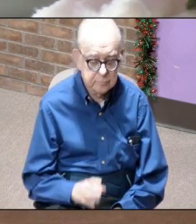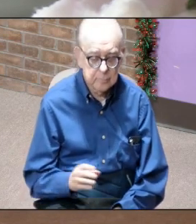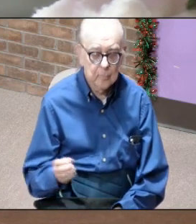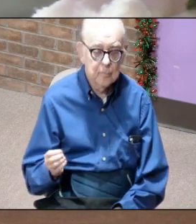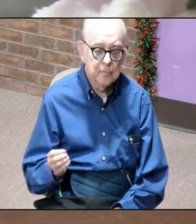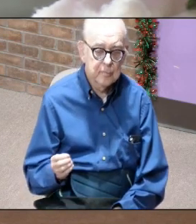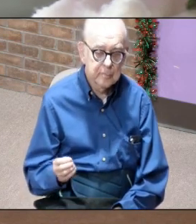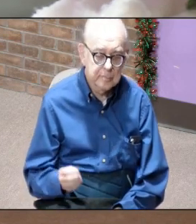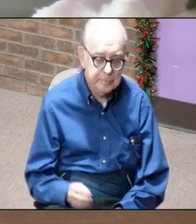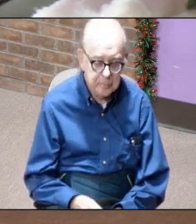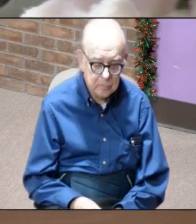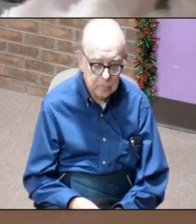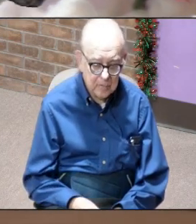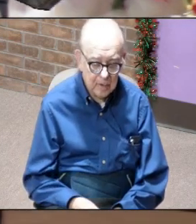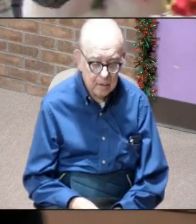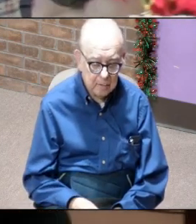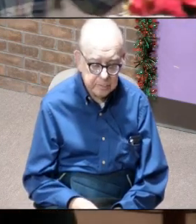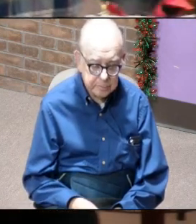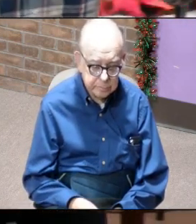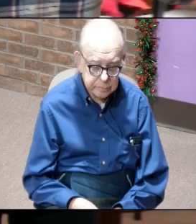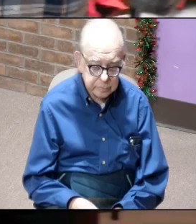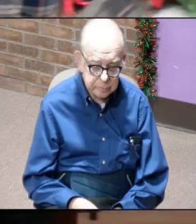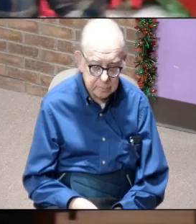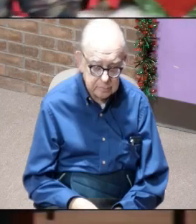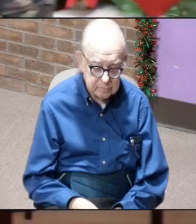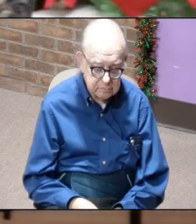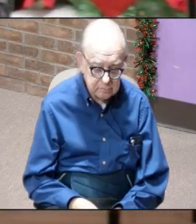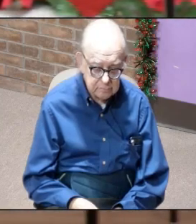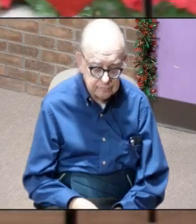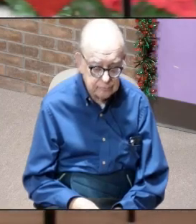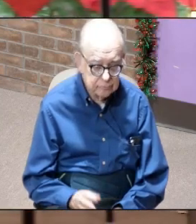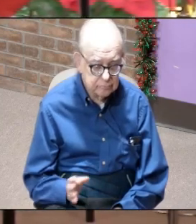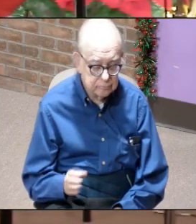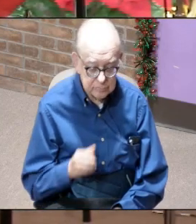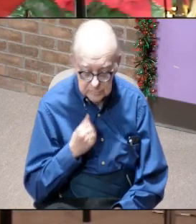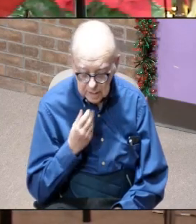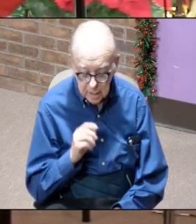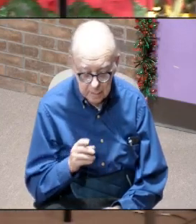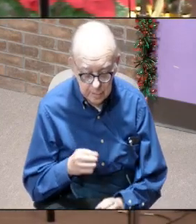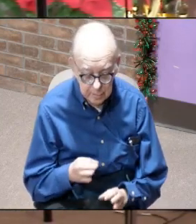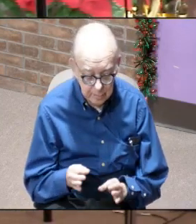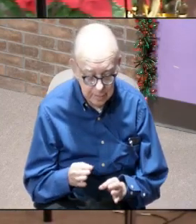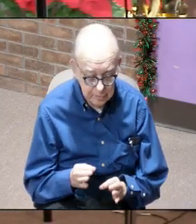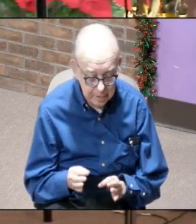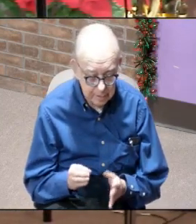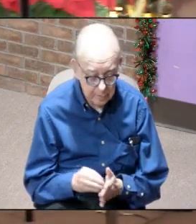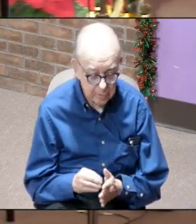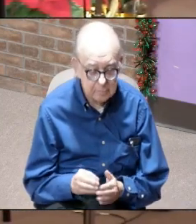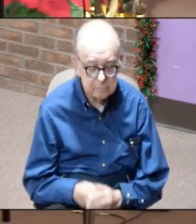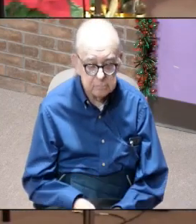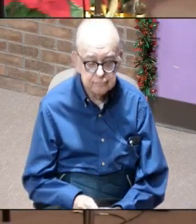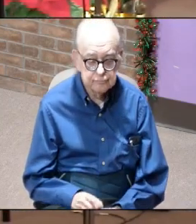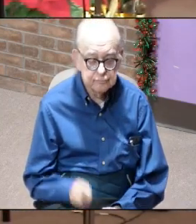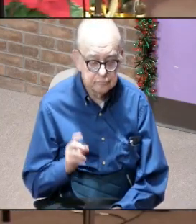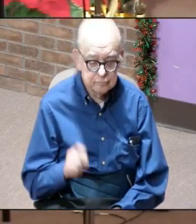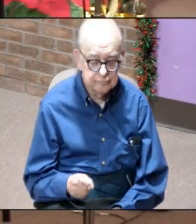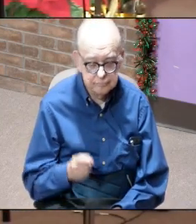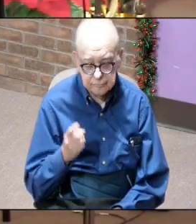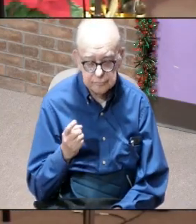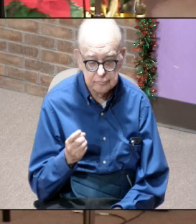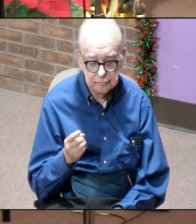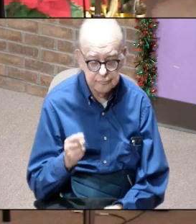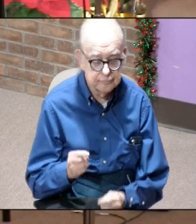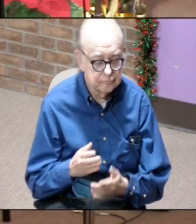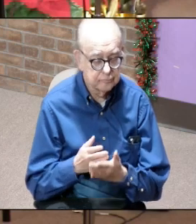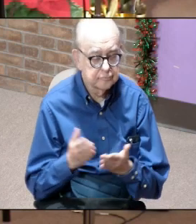And I'll get away from the rest of it because that's not where I want to go. Okay? But you need to